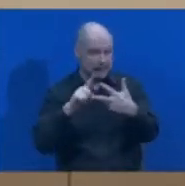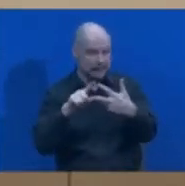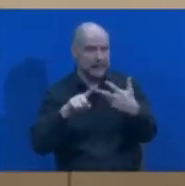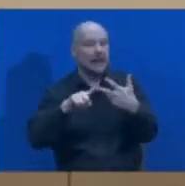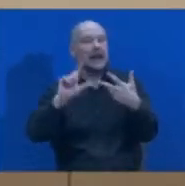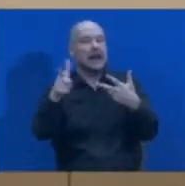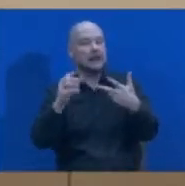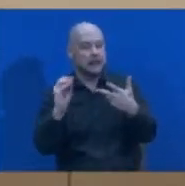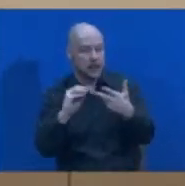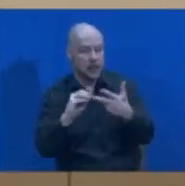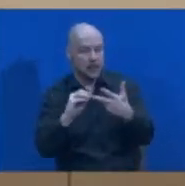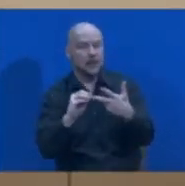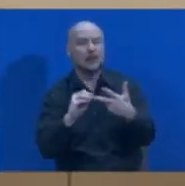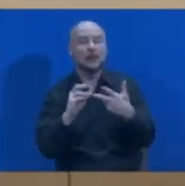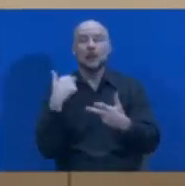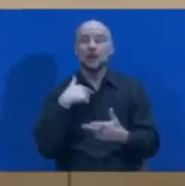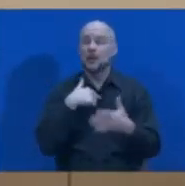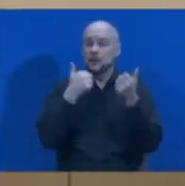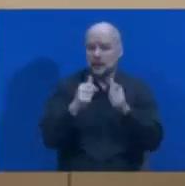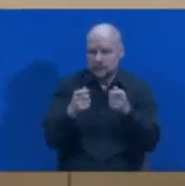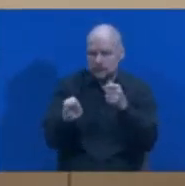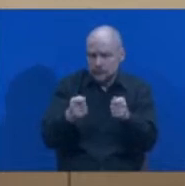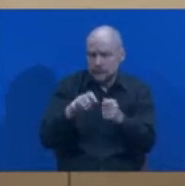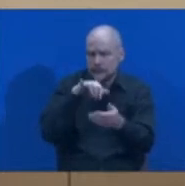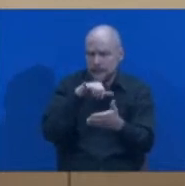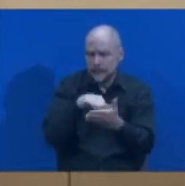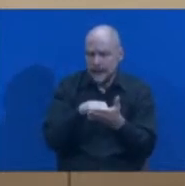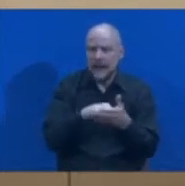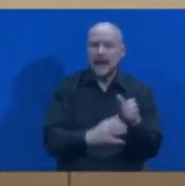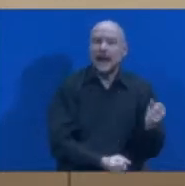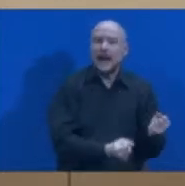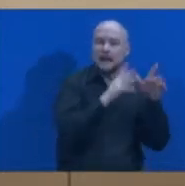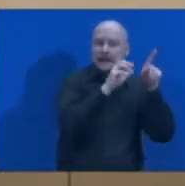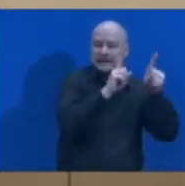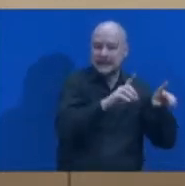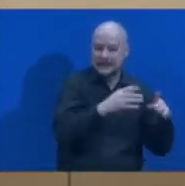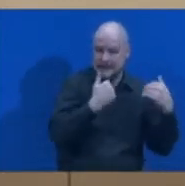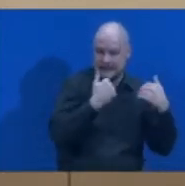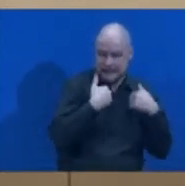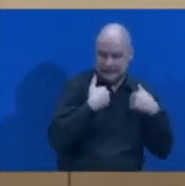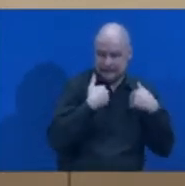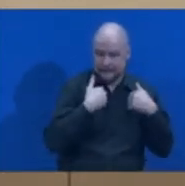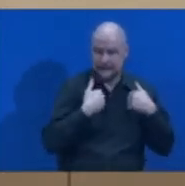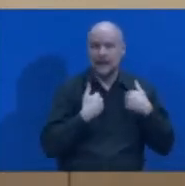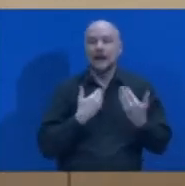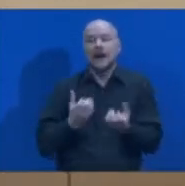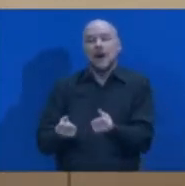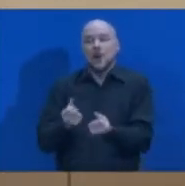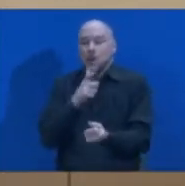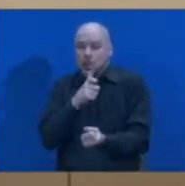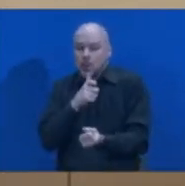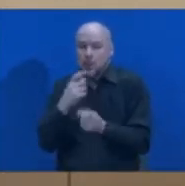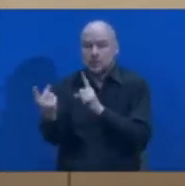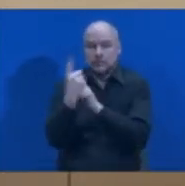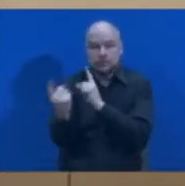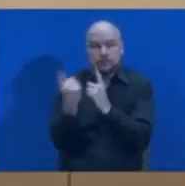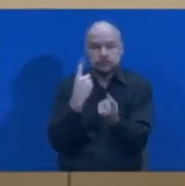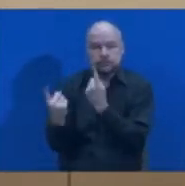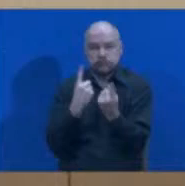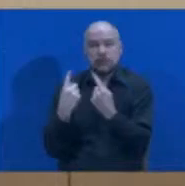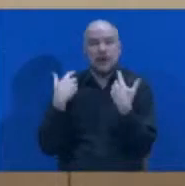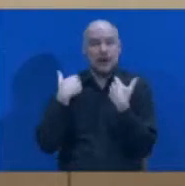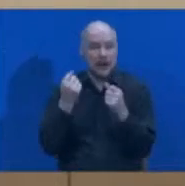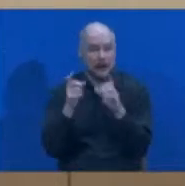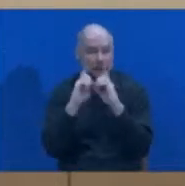available. We are going to try to manage that, though, and that's why those types of situations will be evaluated by the health department